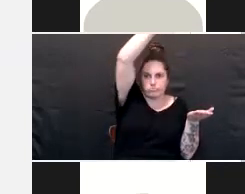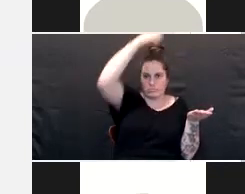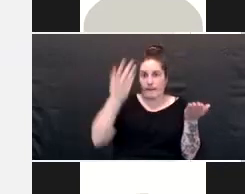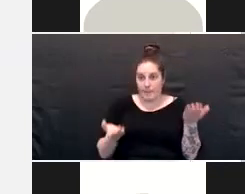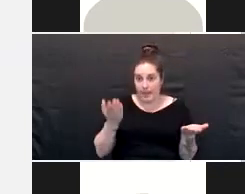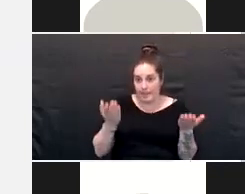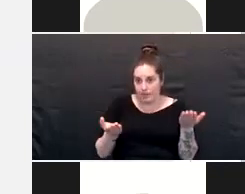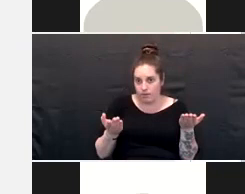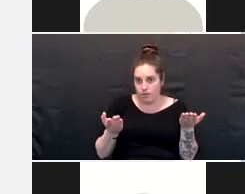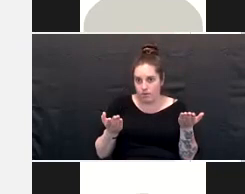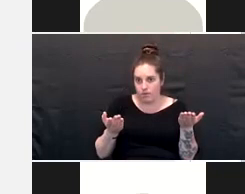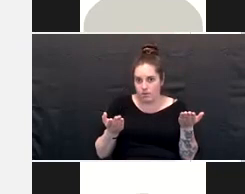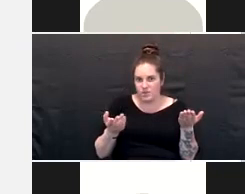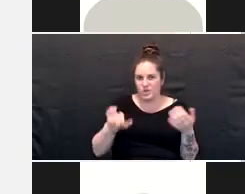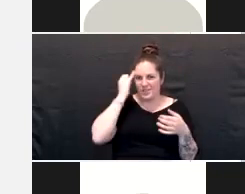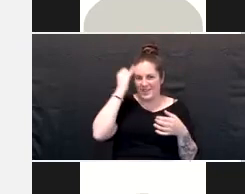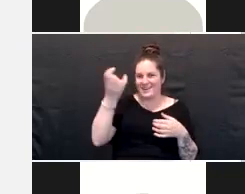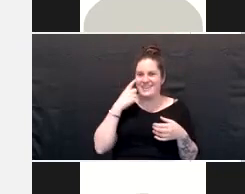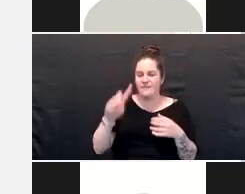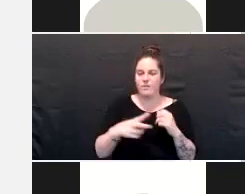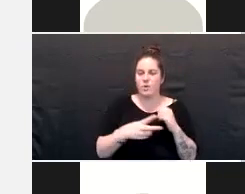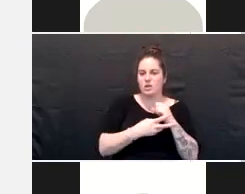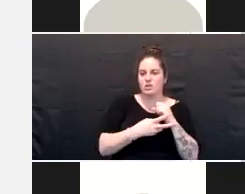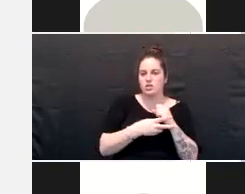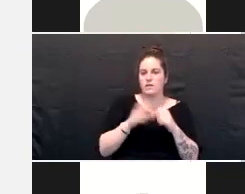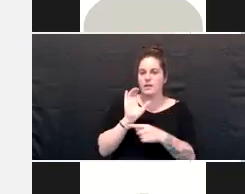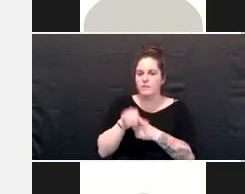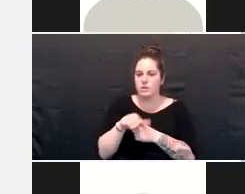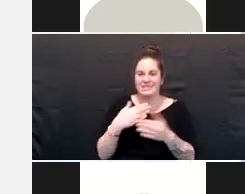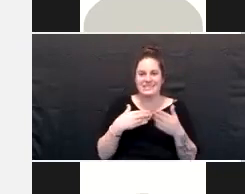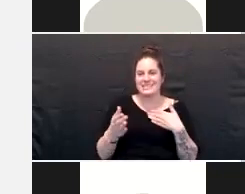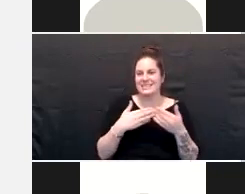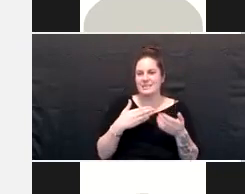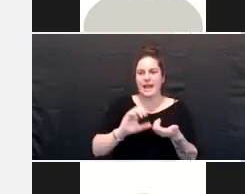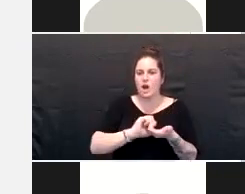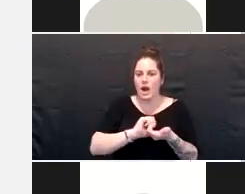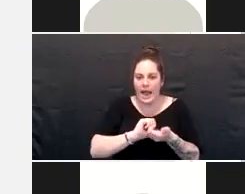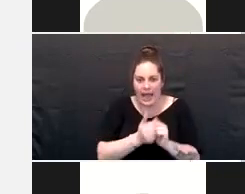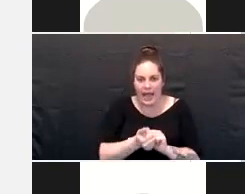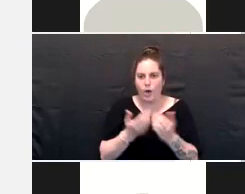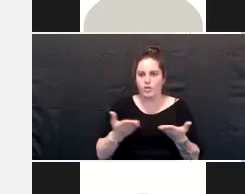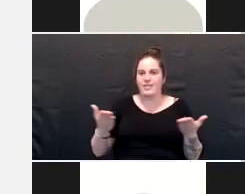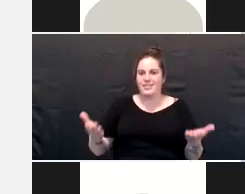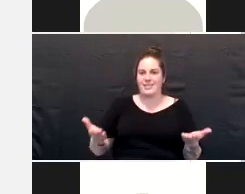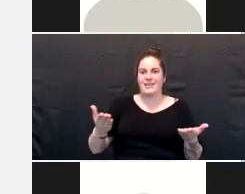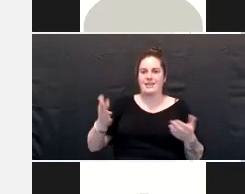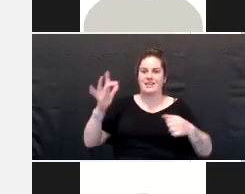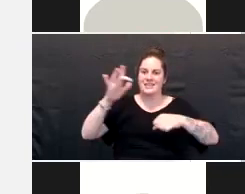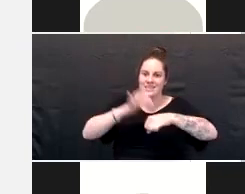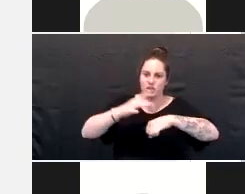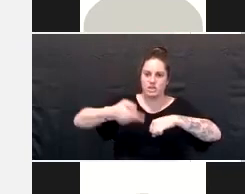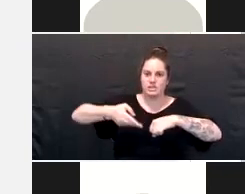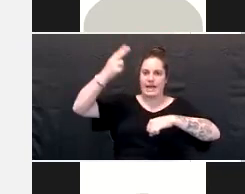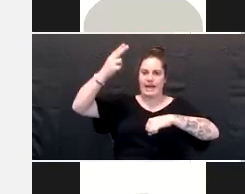idea for a conservative force is that it doesn't matter how the object gets to the height h.